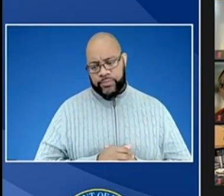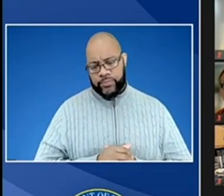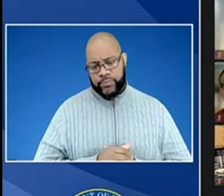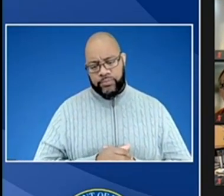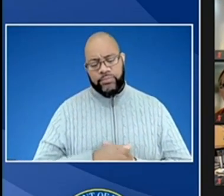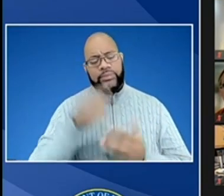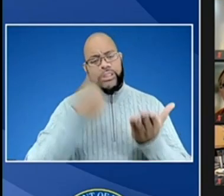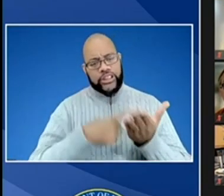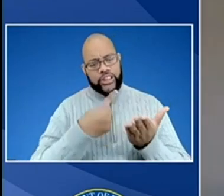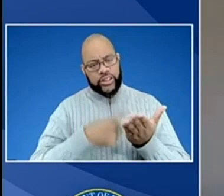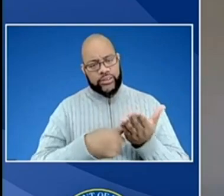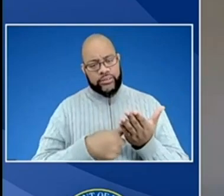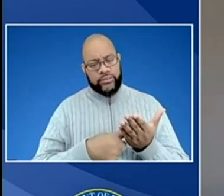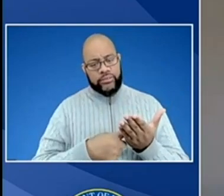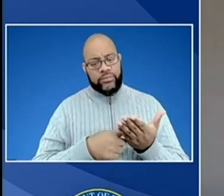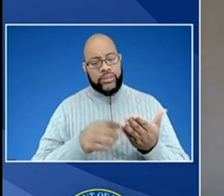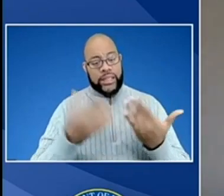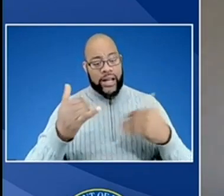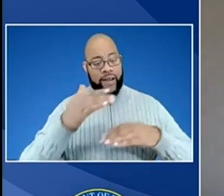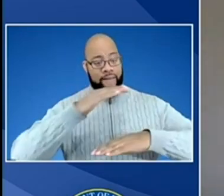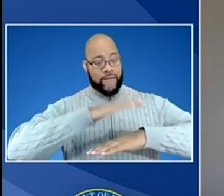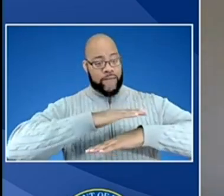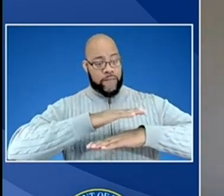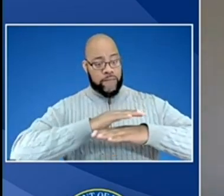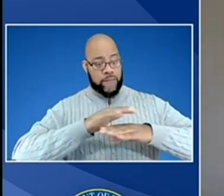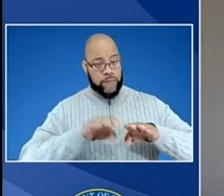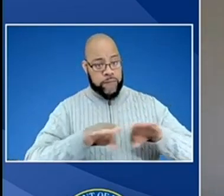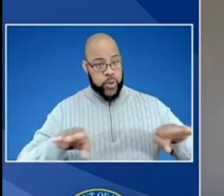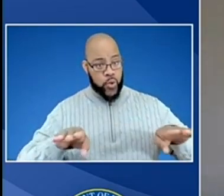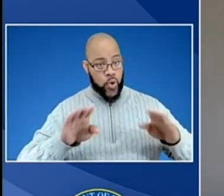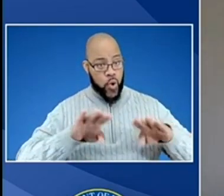discussion. So the floor is open.